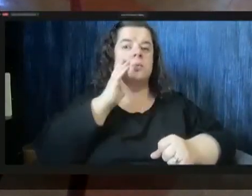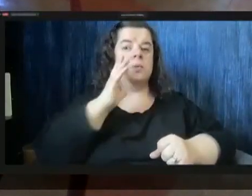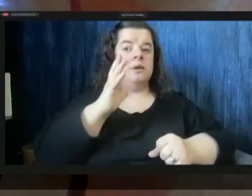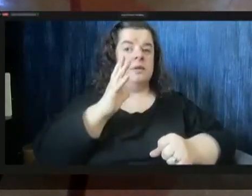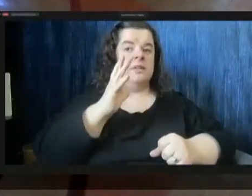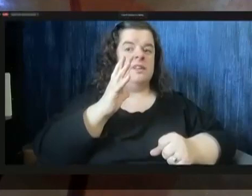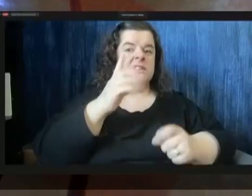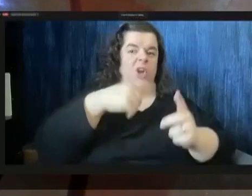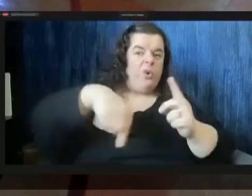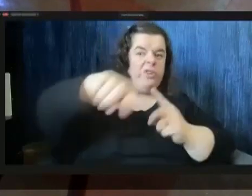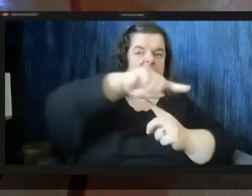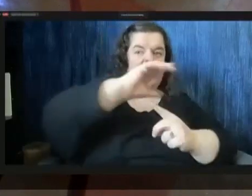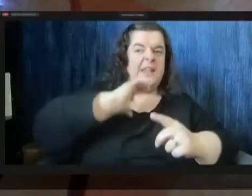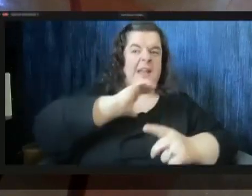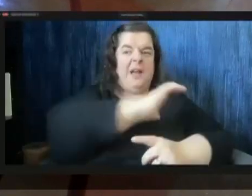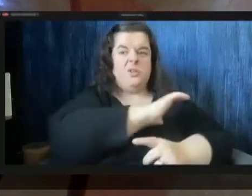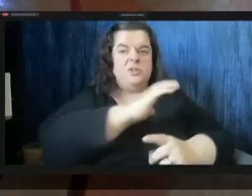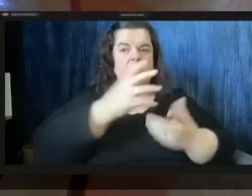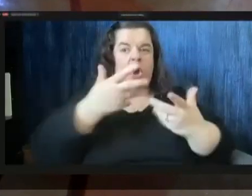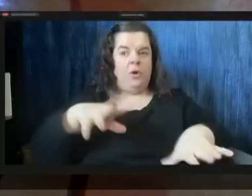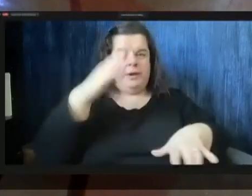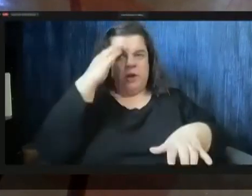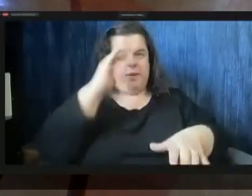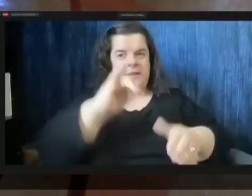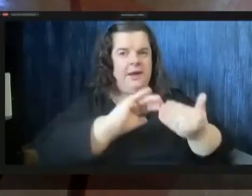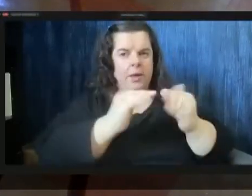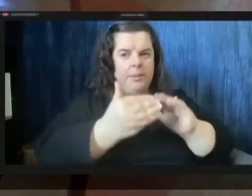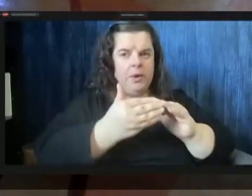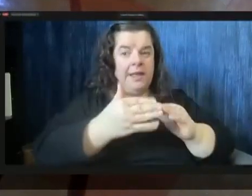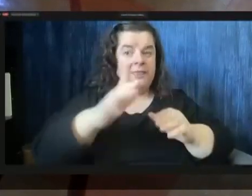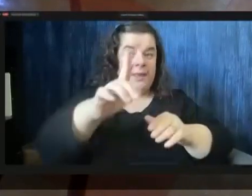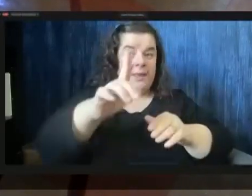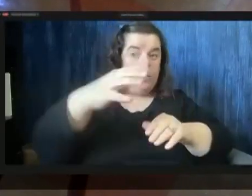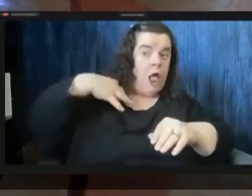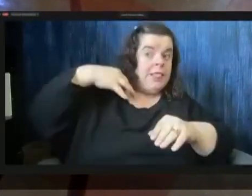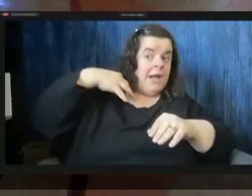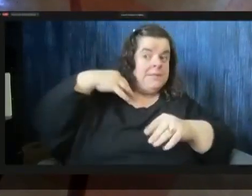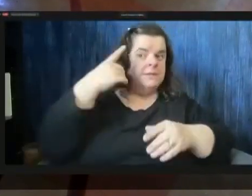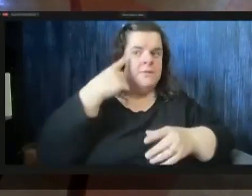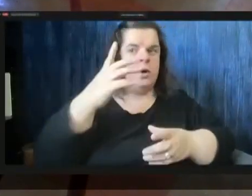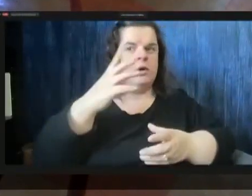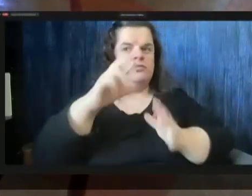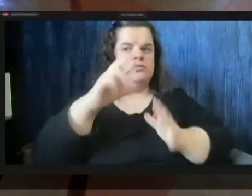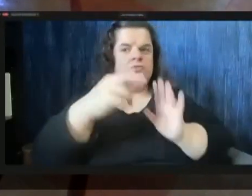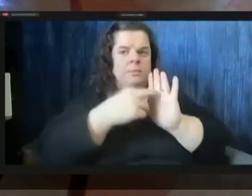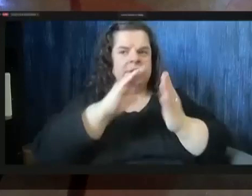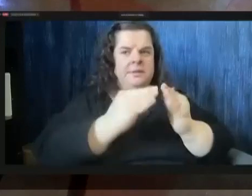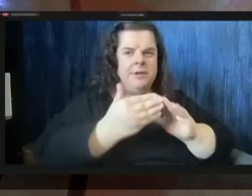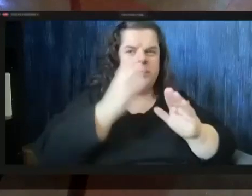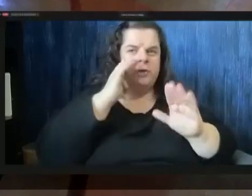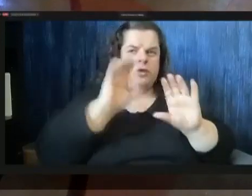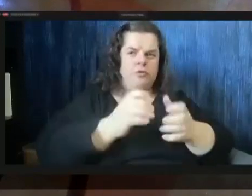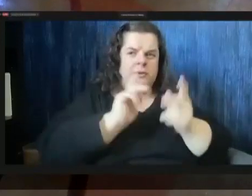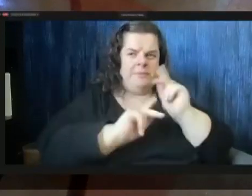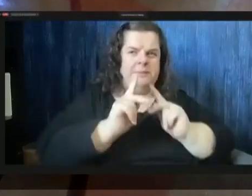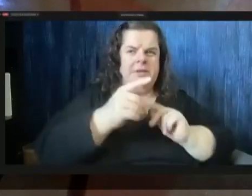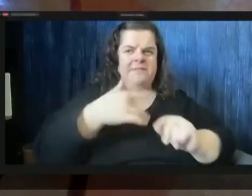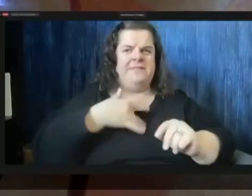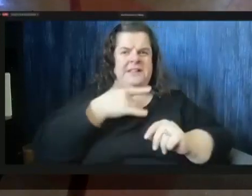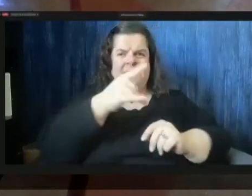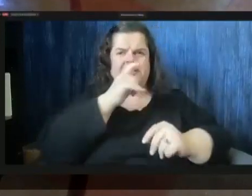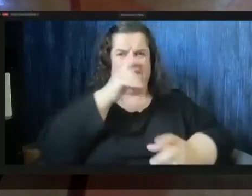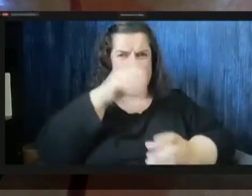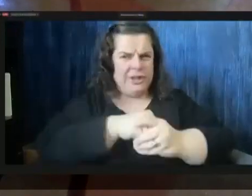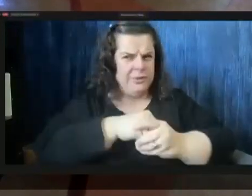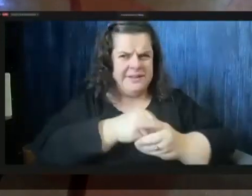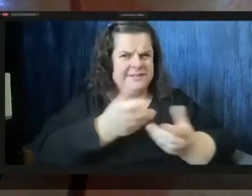council members who do know the communities, who were elected to represent the communities, for a group of people who feel like they're really not included in some of the stuff. You